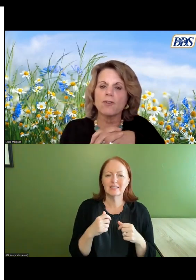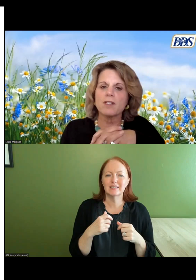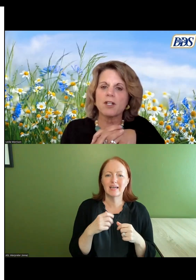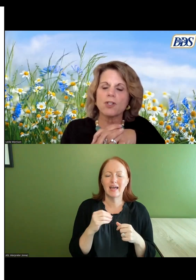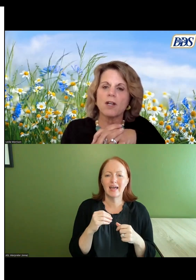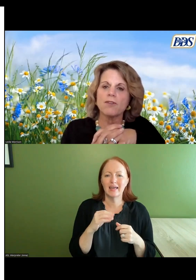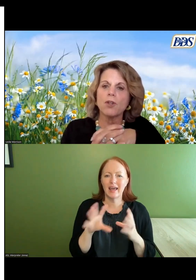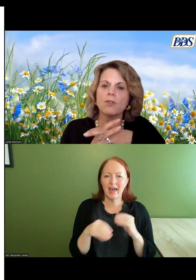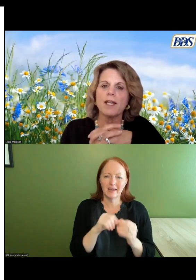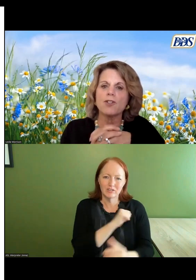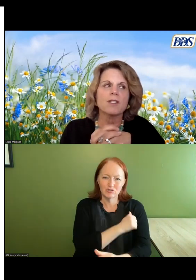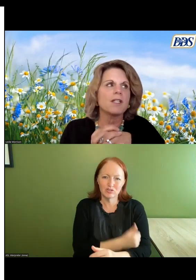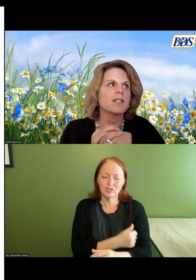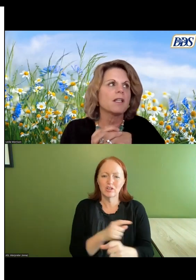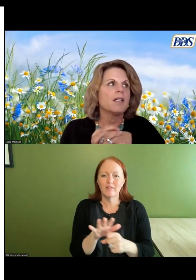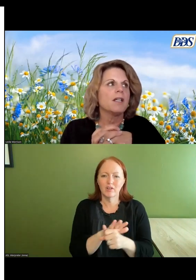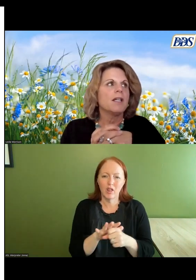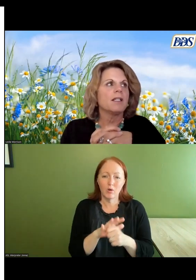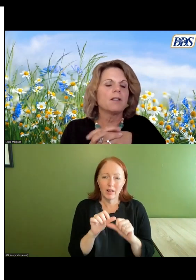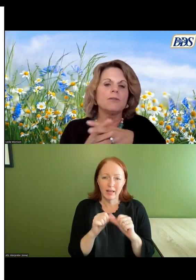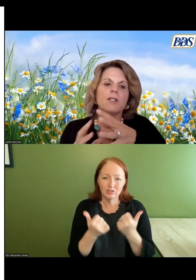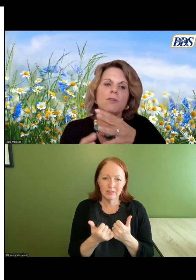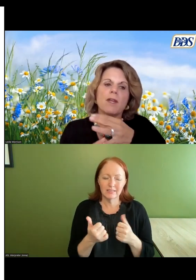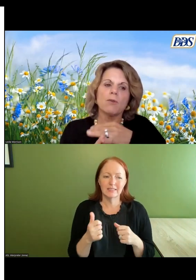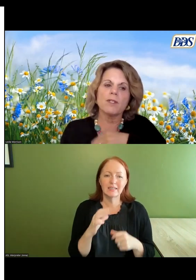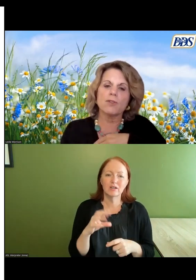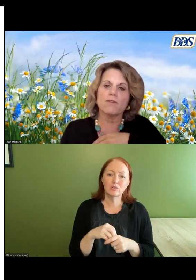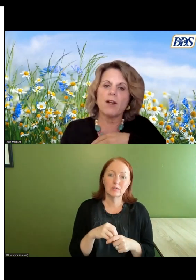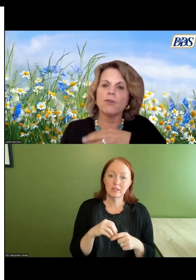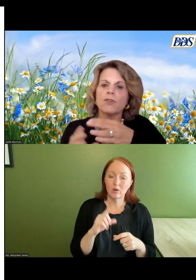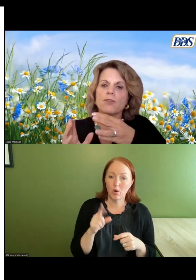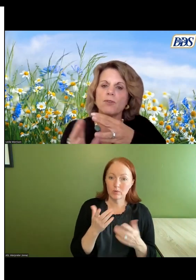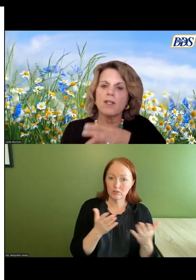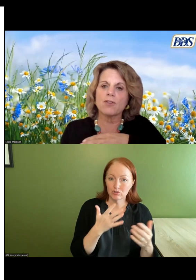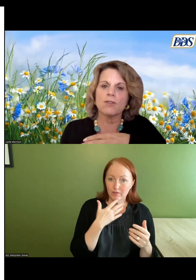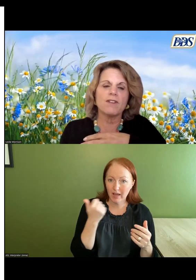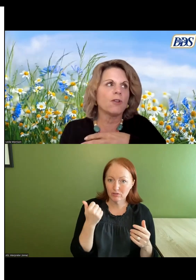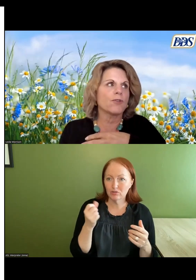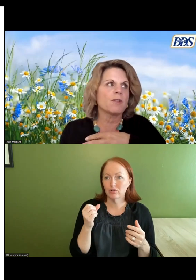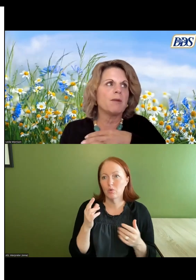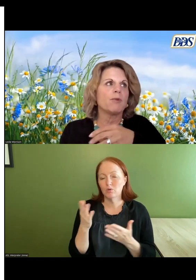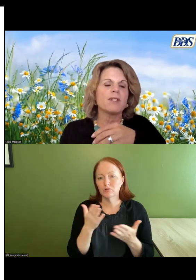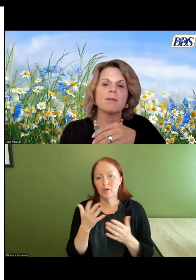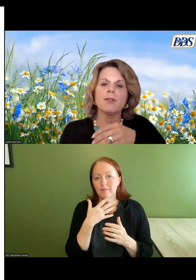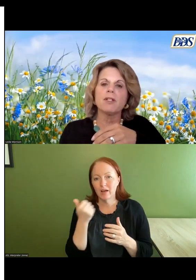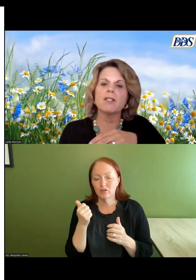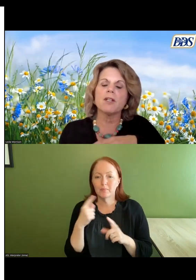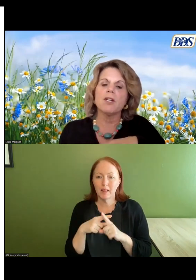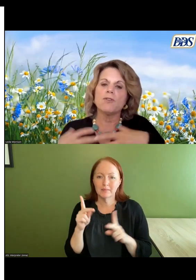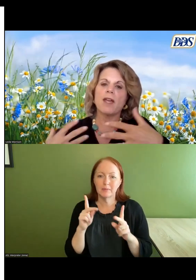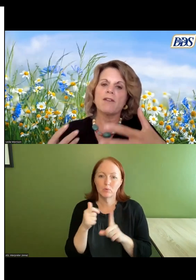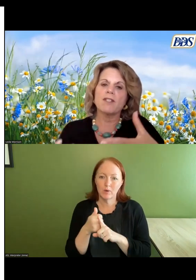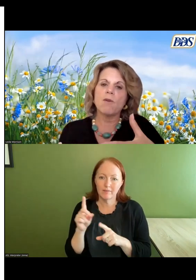adding the jurisdiction of the local agencies, including, do they only serve elders? Do they serve elders and people with